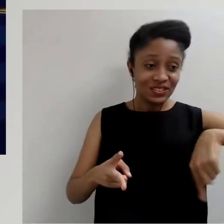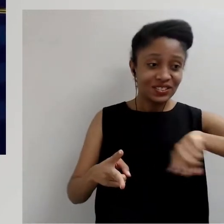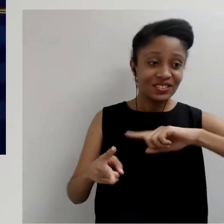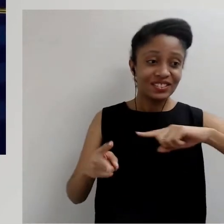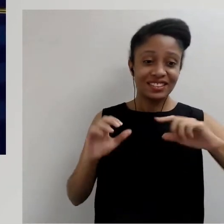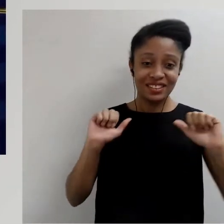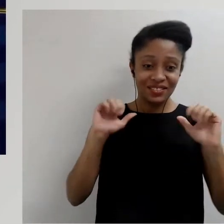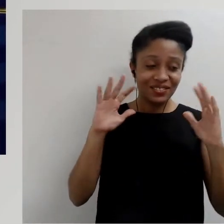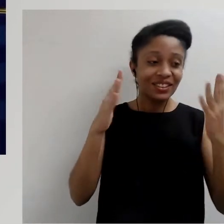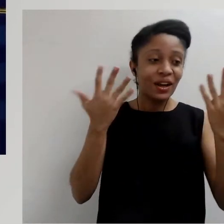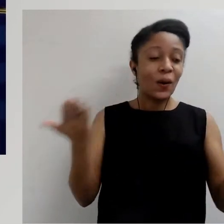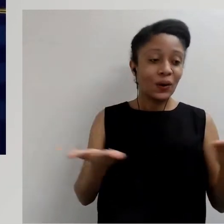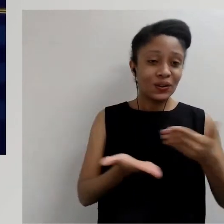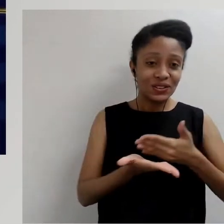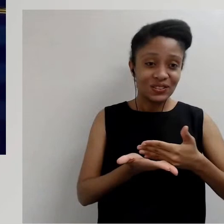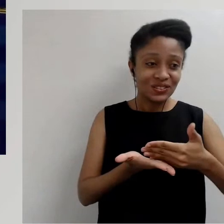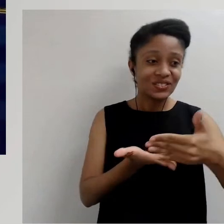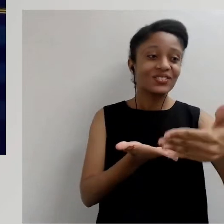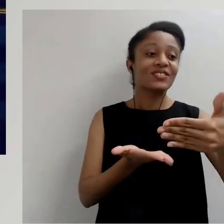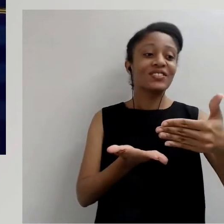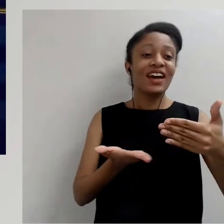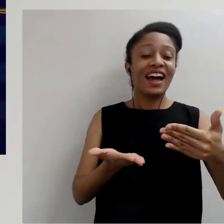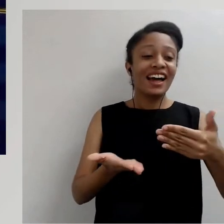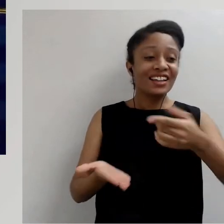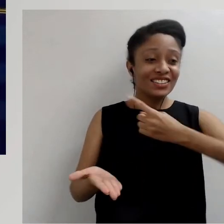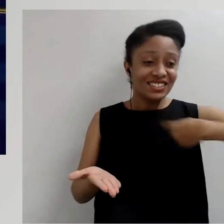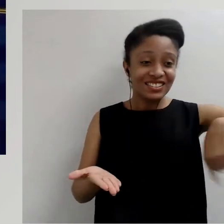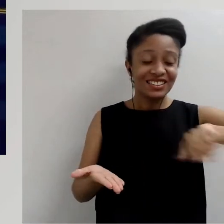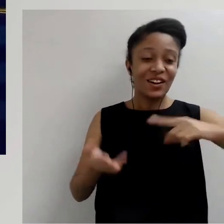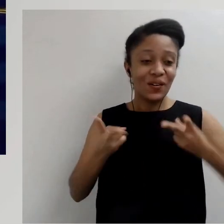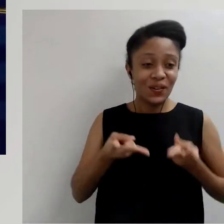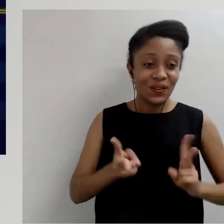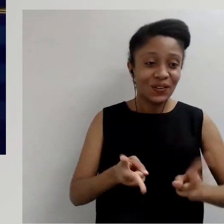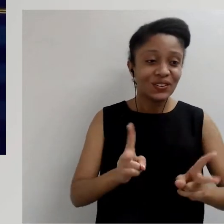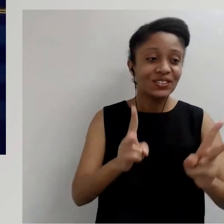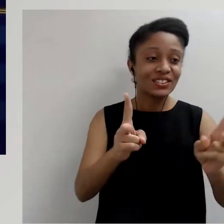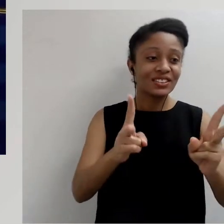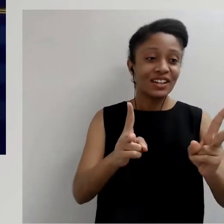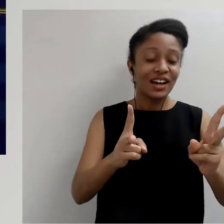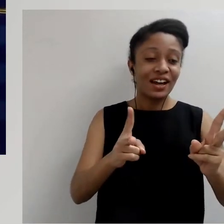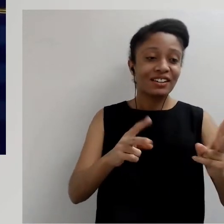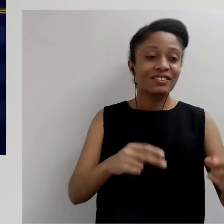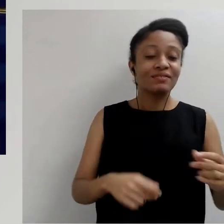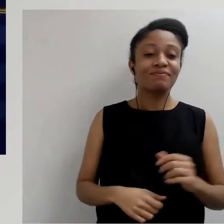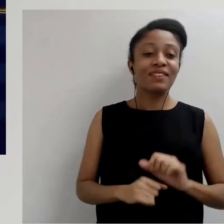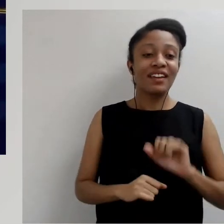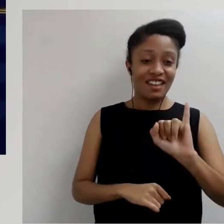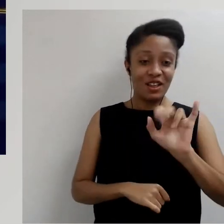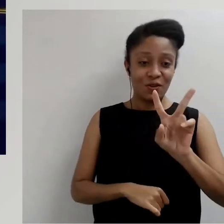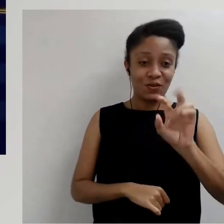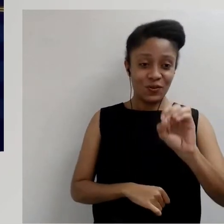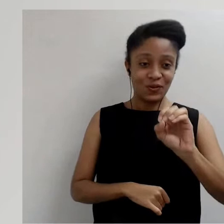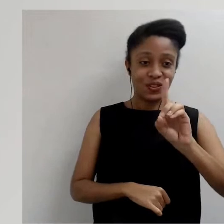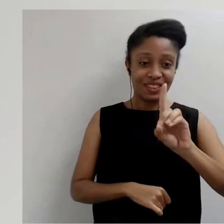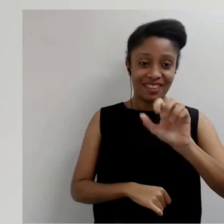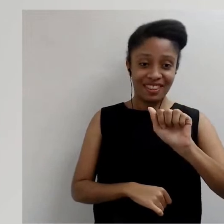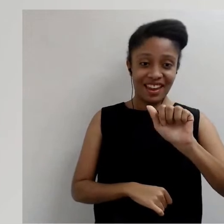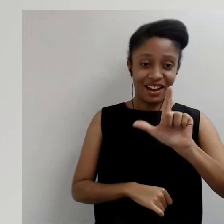Continue with our event. We are going to the national panel that is going to be moderated by Ivo Dafon.